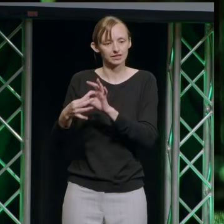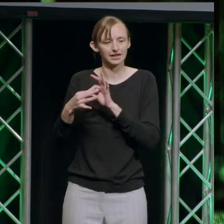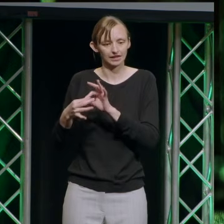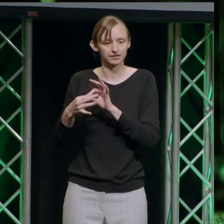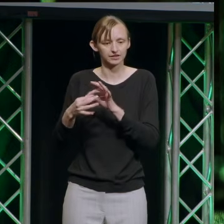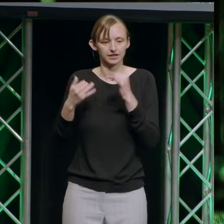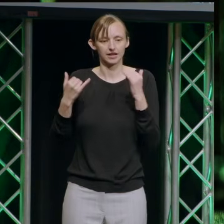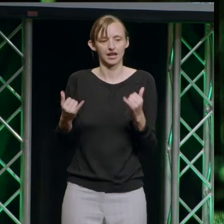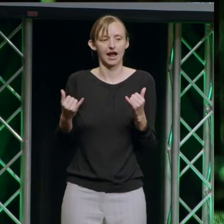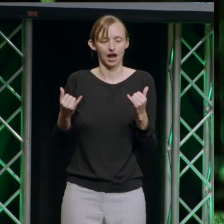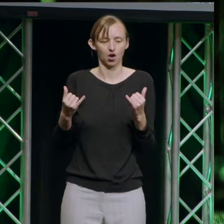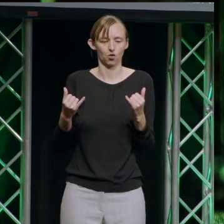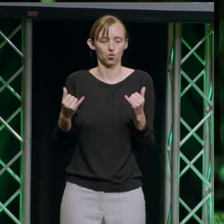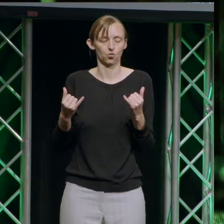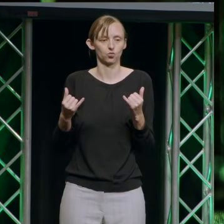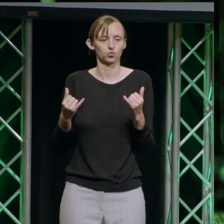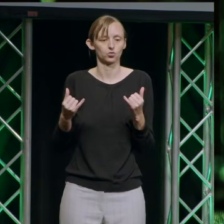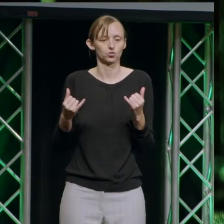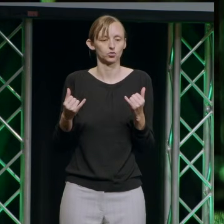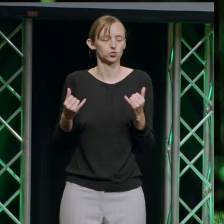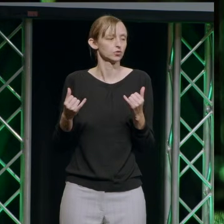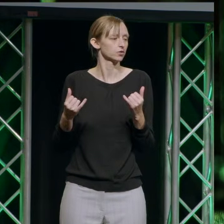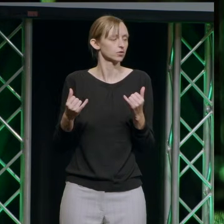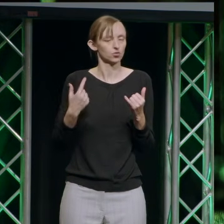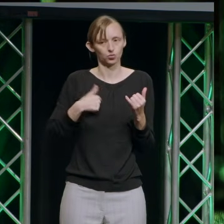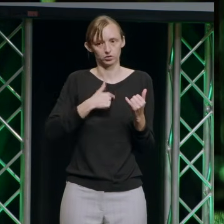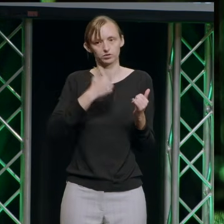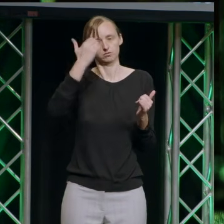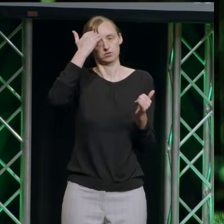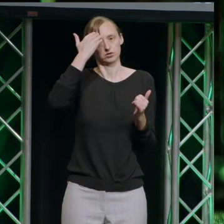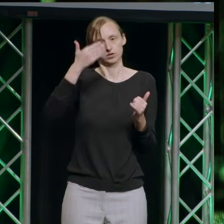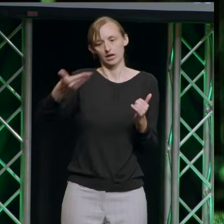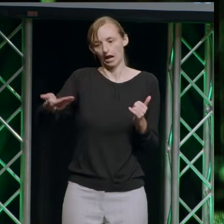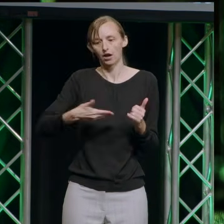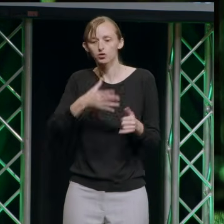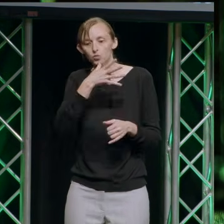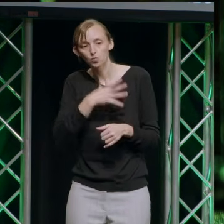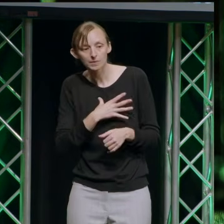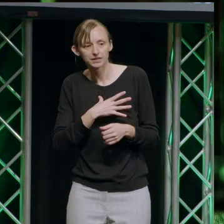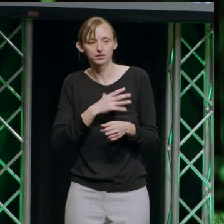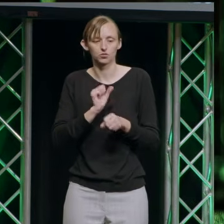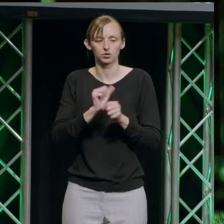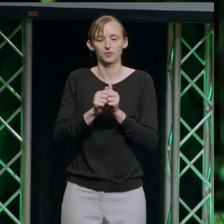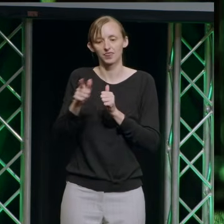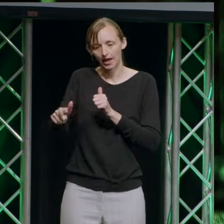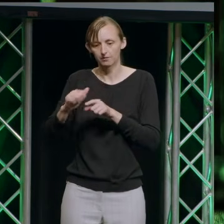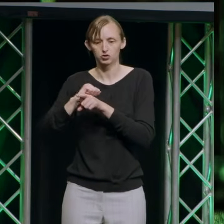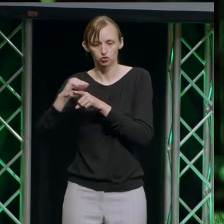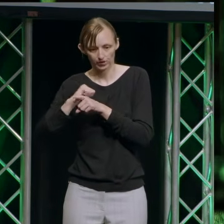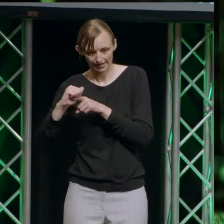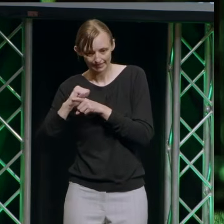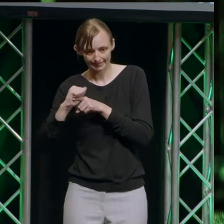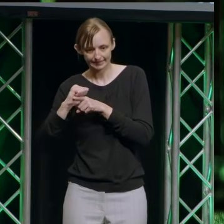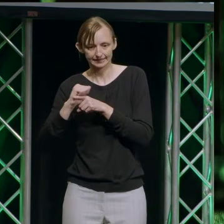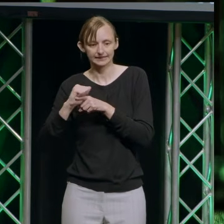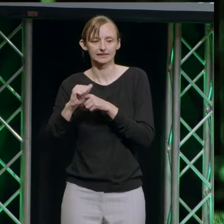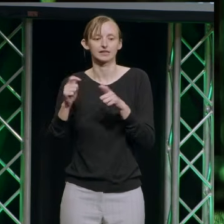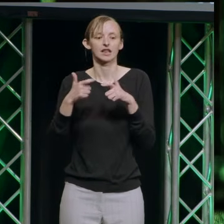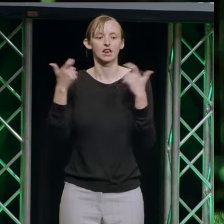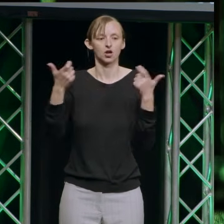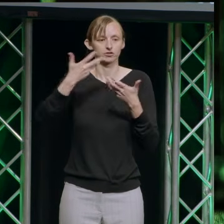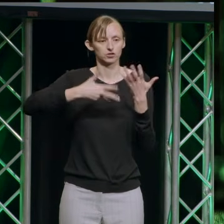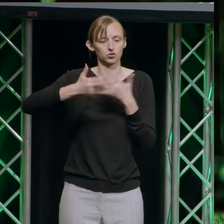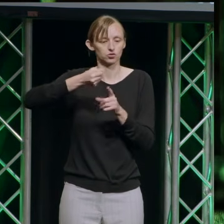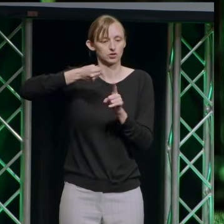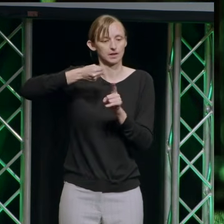now looking at, we're very conscious about employing women, working with them, training them. And so I think the largest social impact